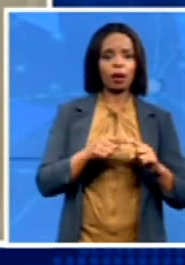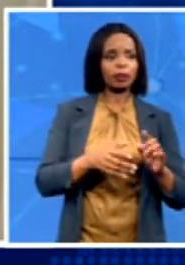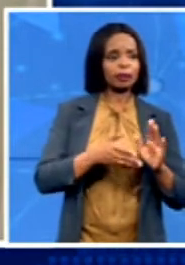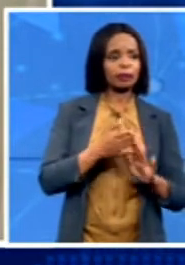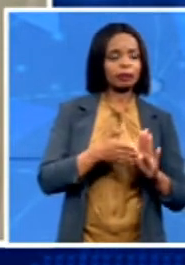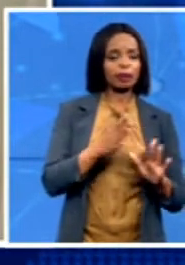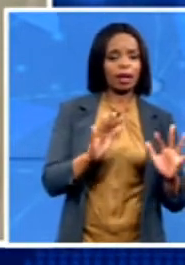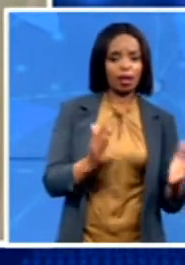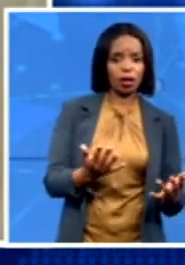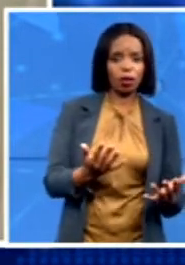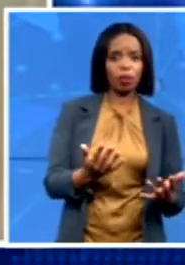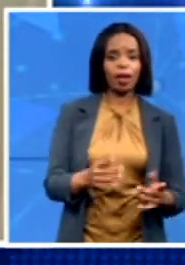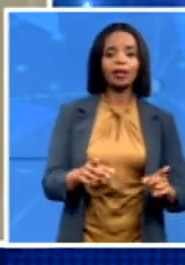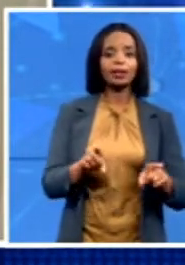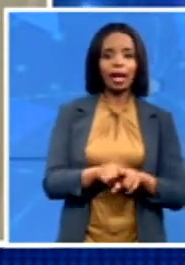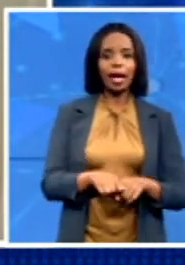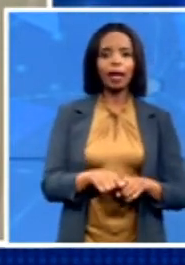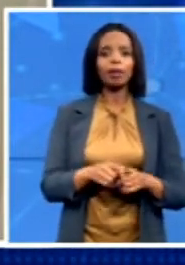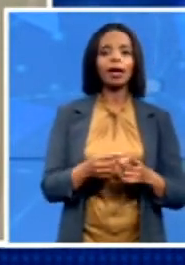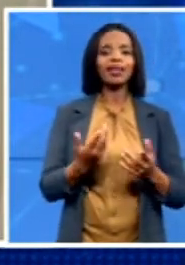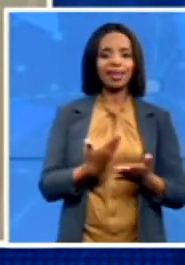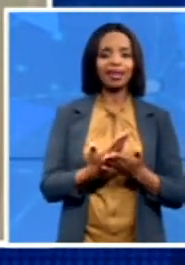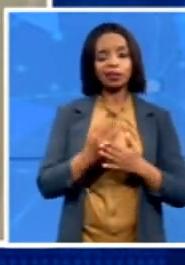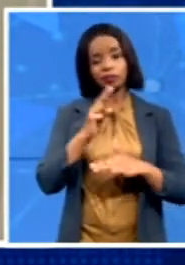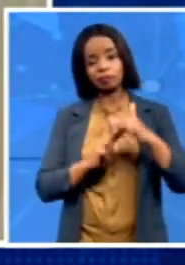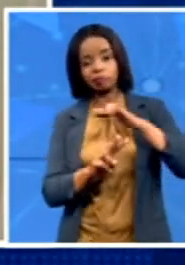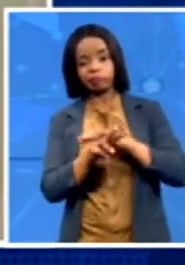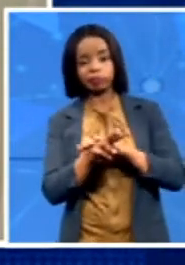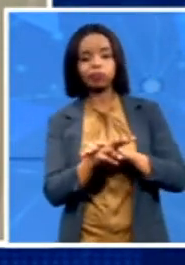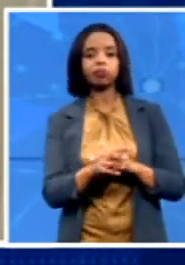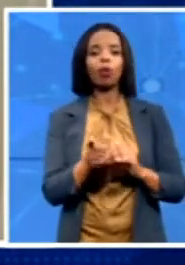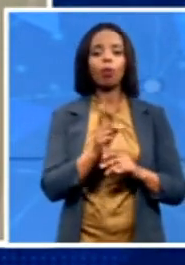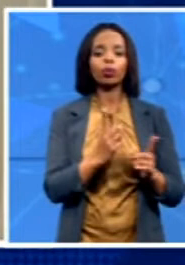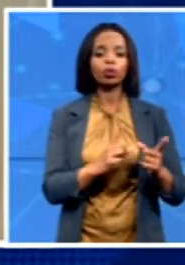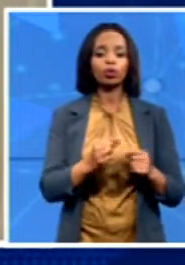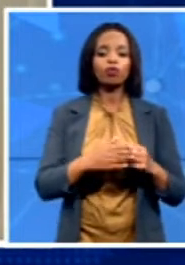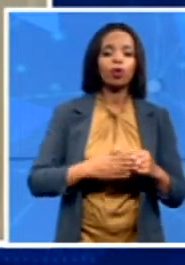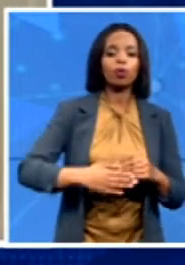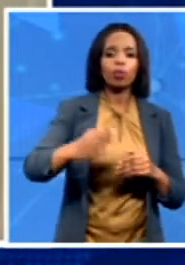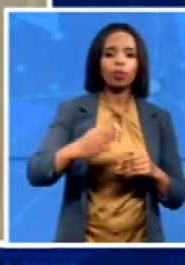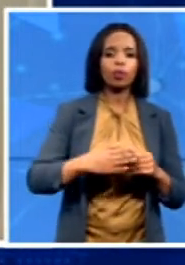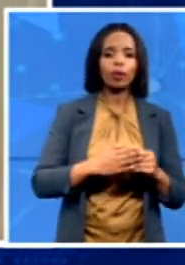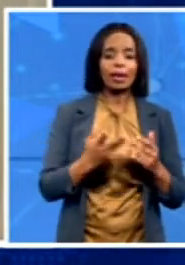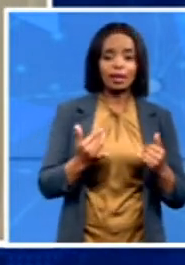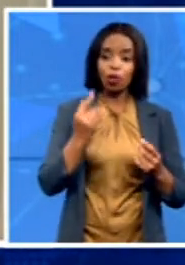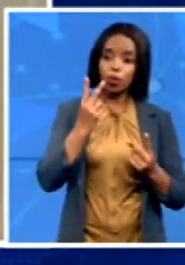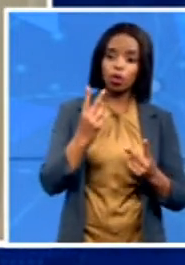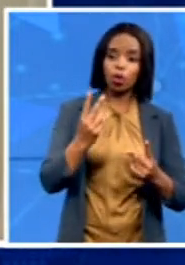measures going forward. So I think we should not just look at the value of 3.2 billion, but look at the value